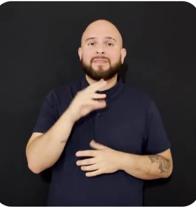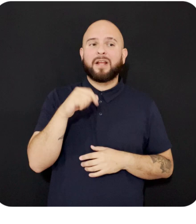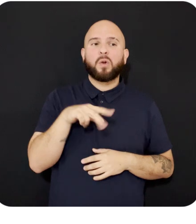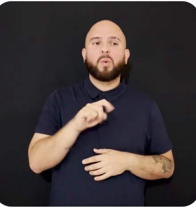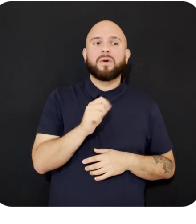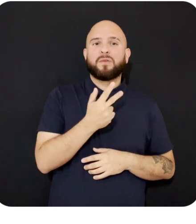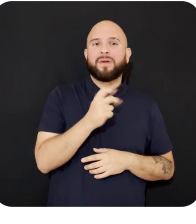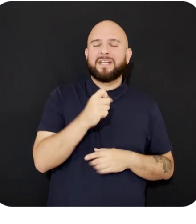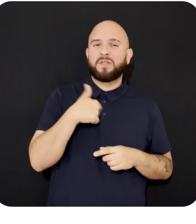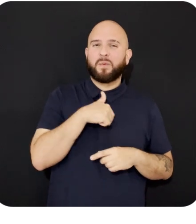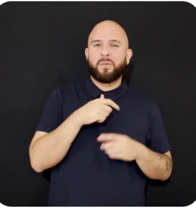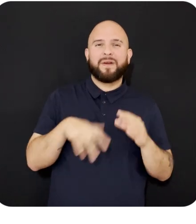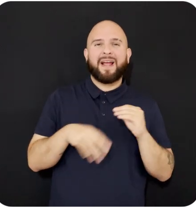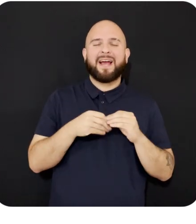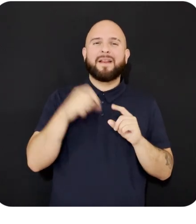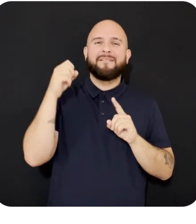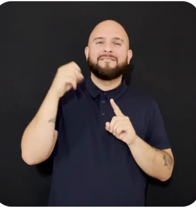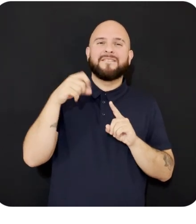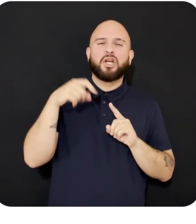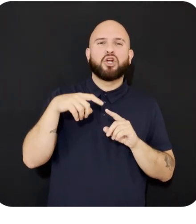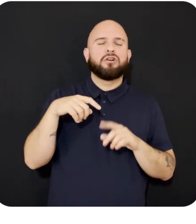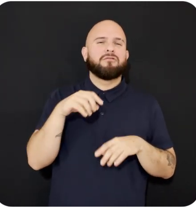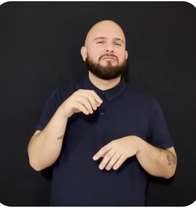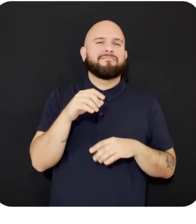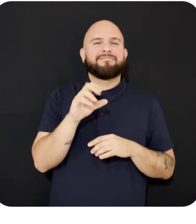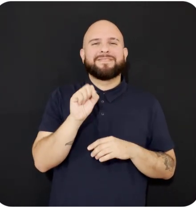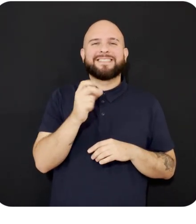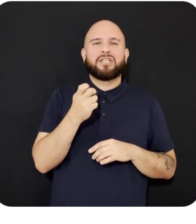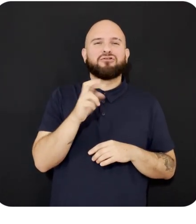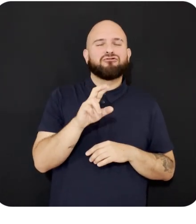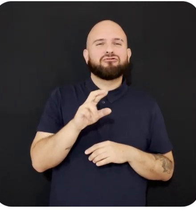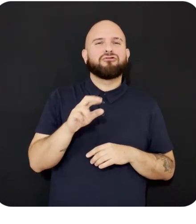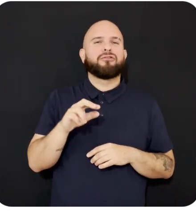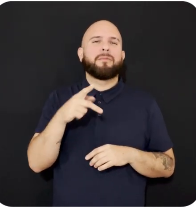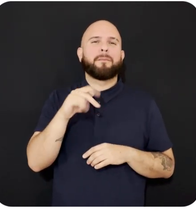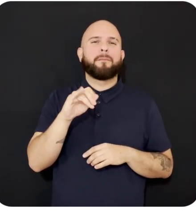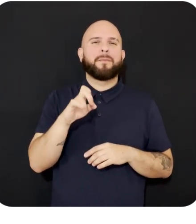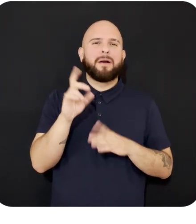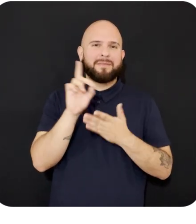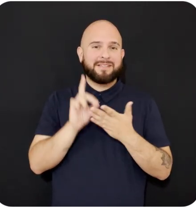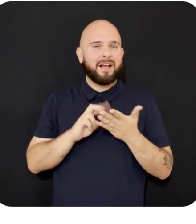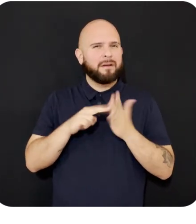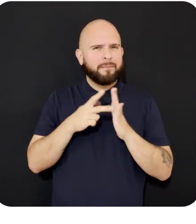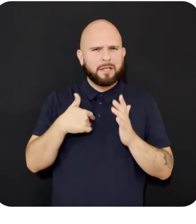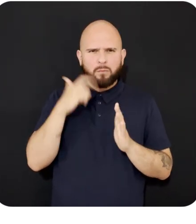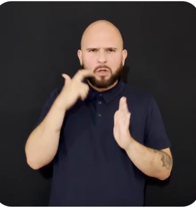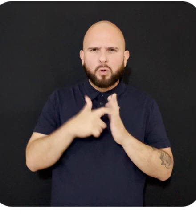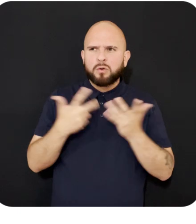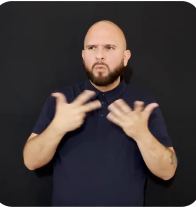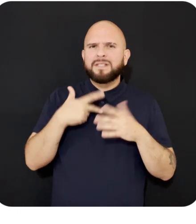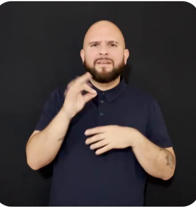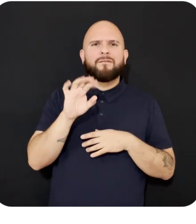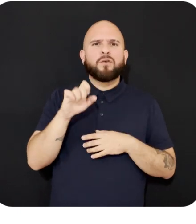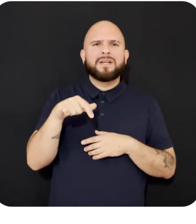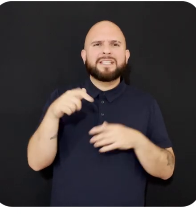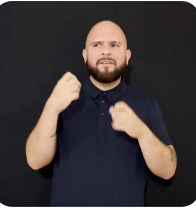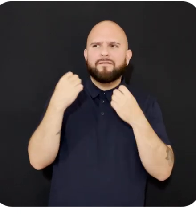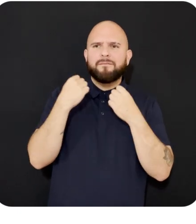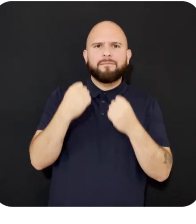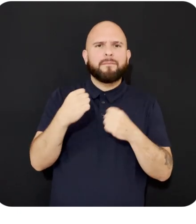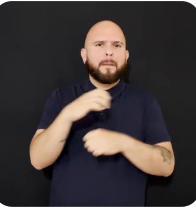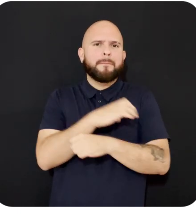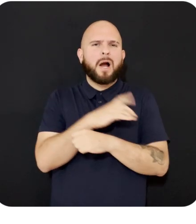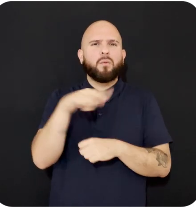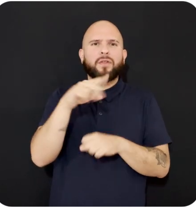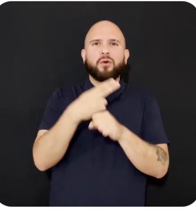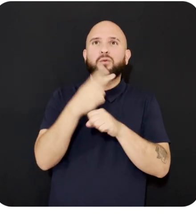new flicker sensor light pipe design. This allows us to more accurately detect the frequency of power used by lights around